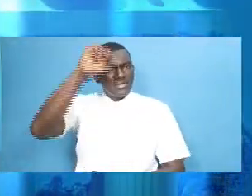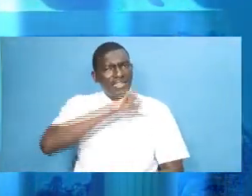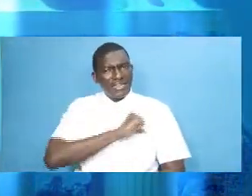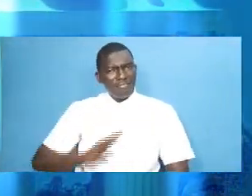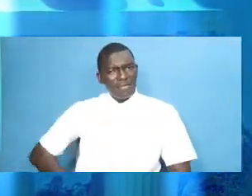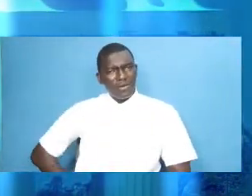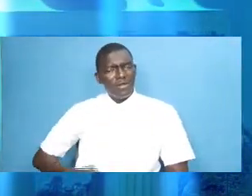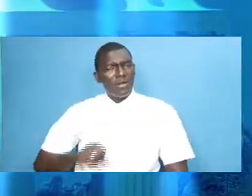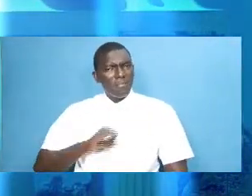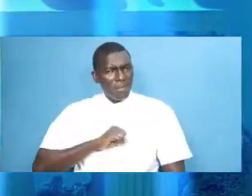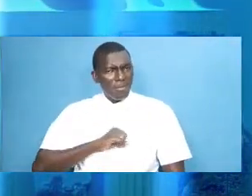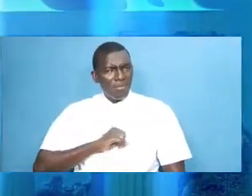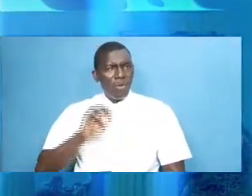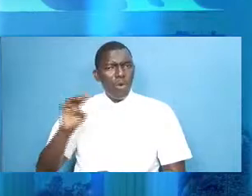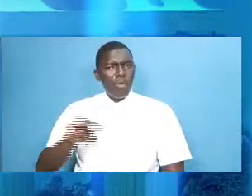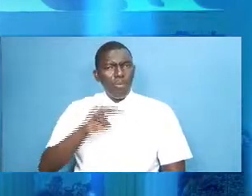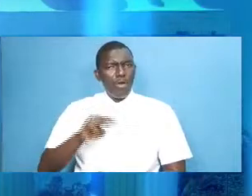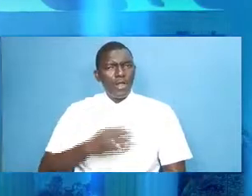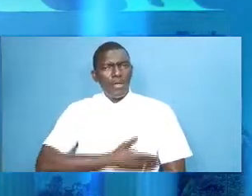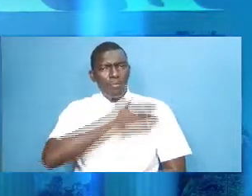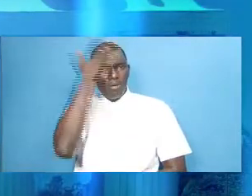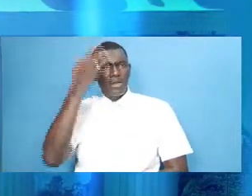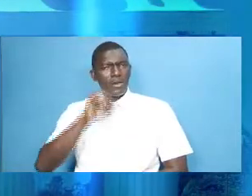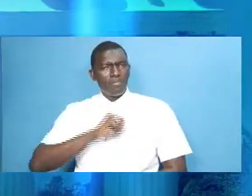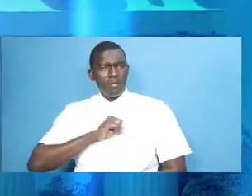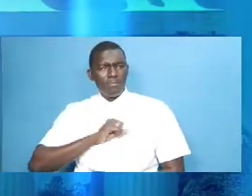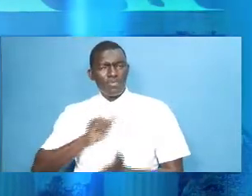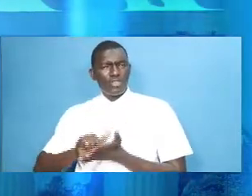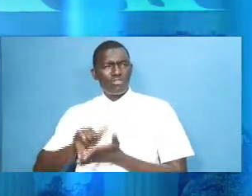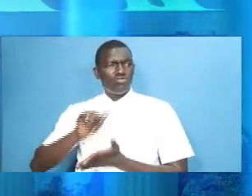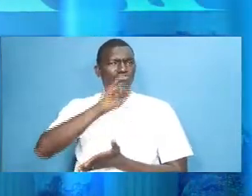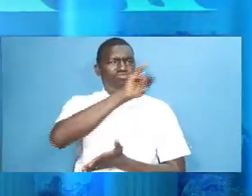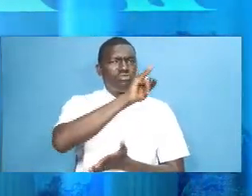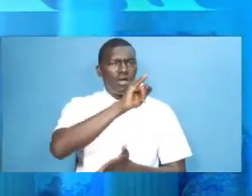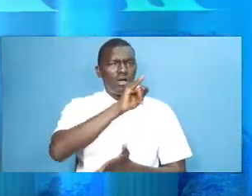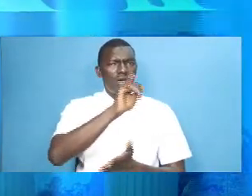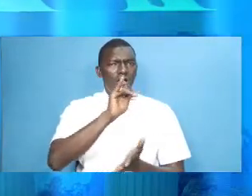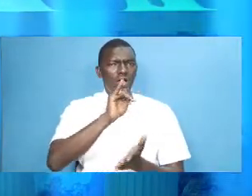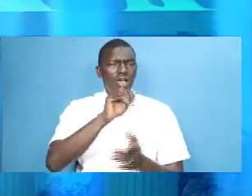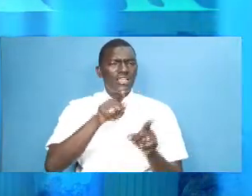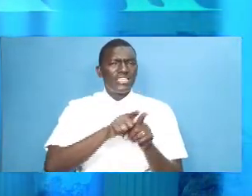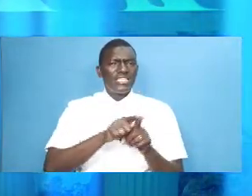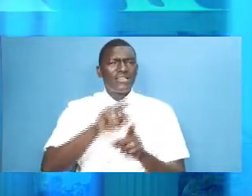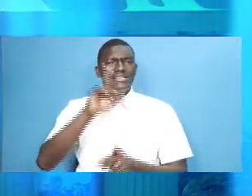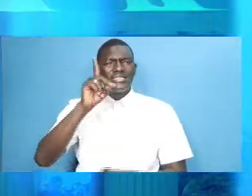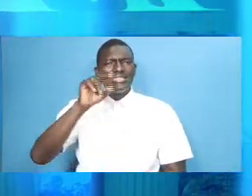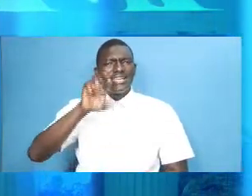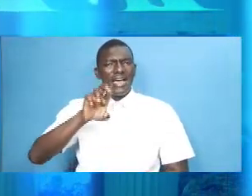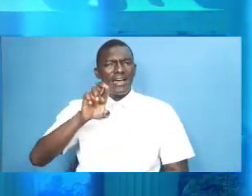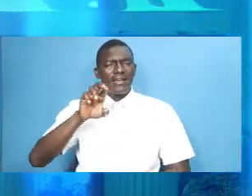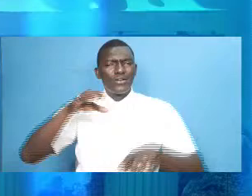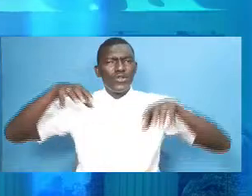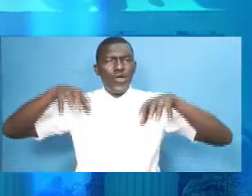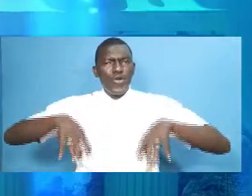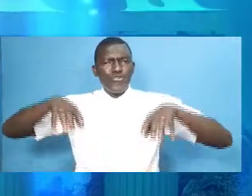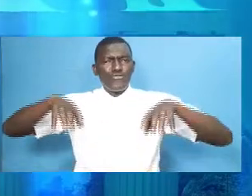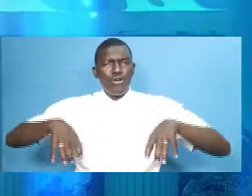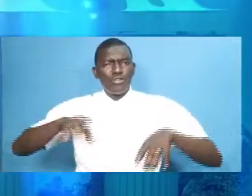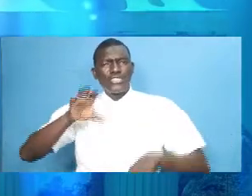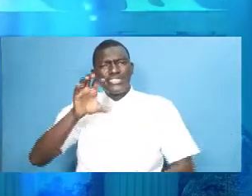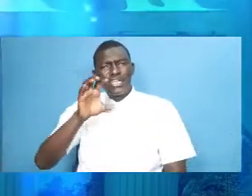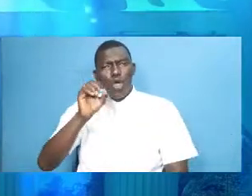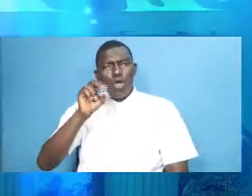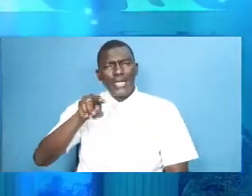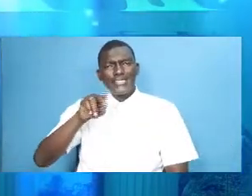President Adama Barrow, as on Monday morning he departed Banjul for a 2-day walking visit to the Democratic Republic of Congo.